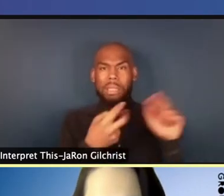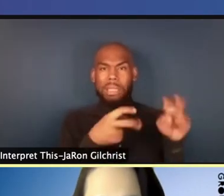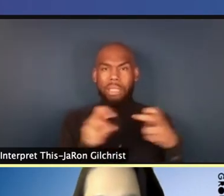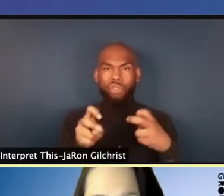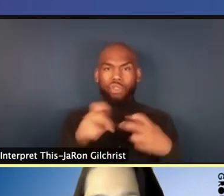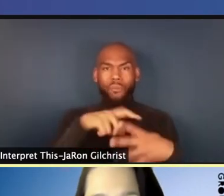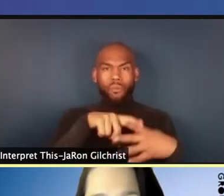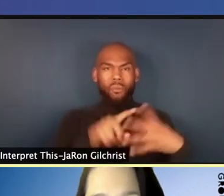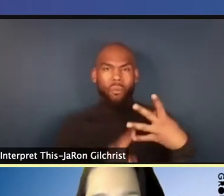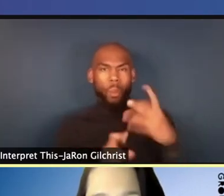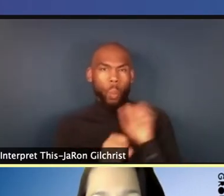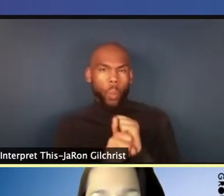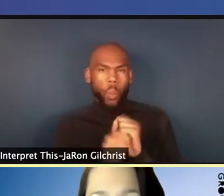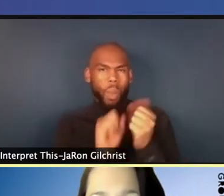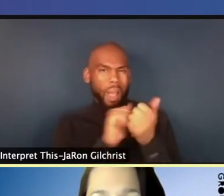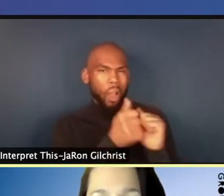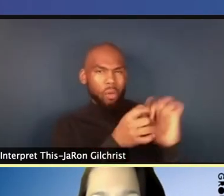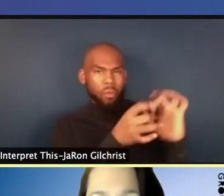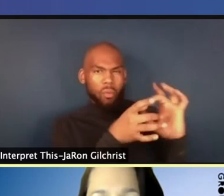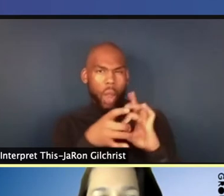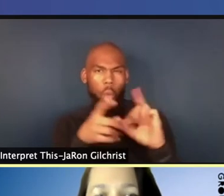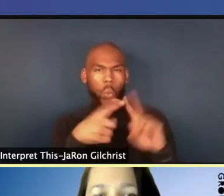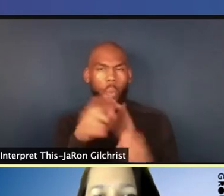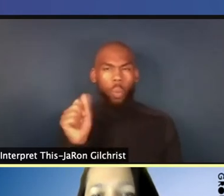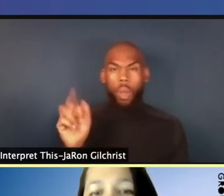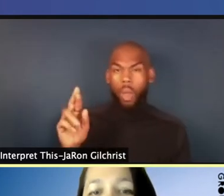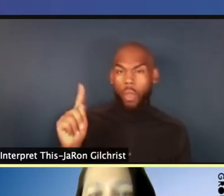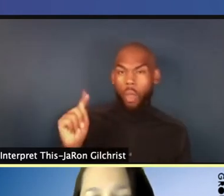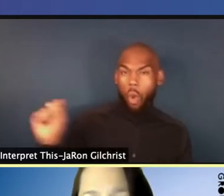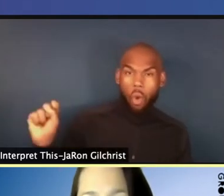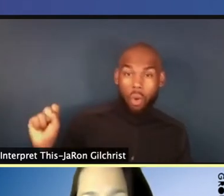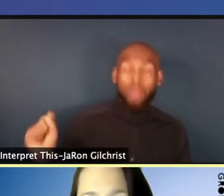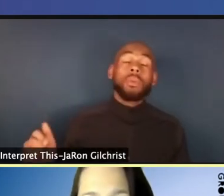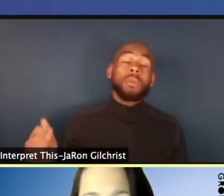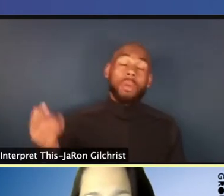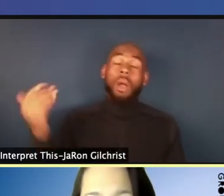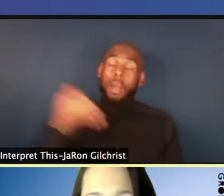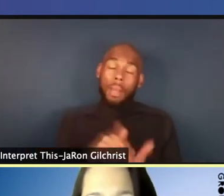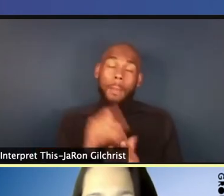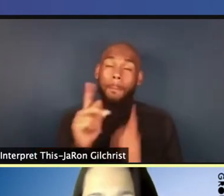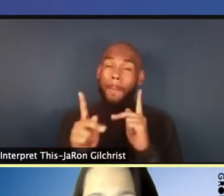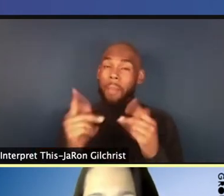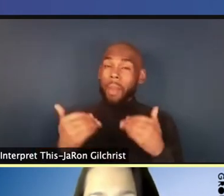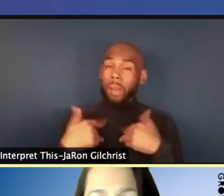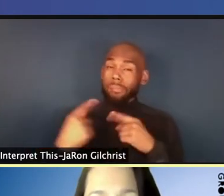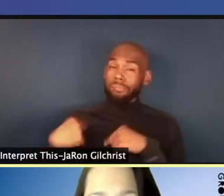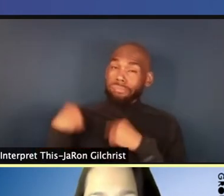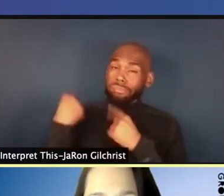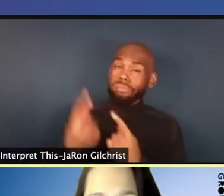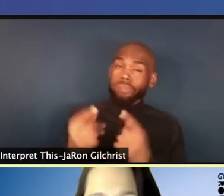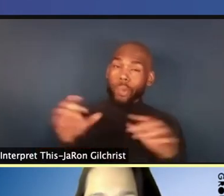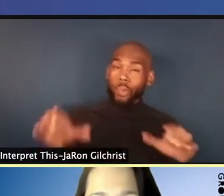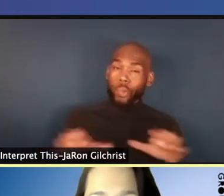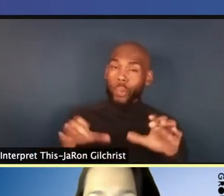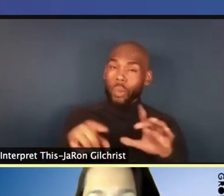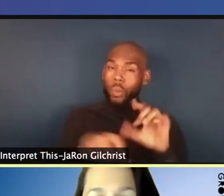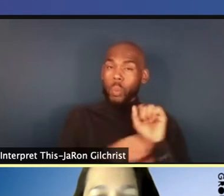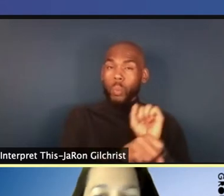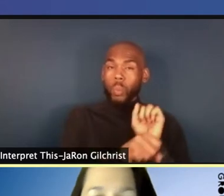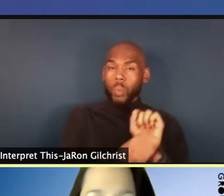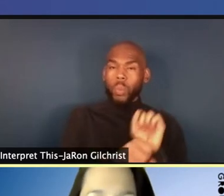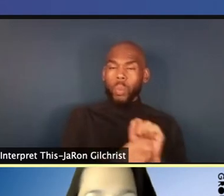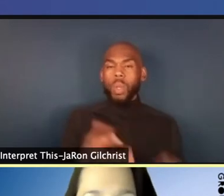arts. So just to say, there are people that have been doing this work, and we are not, I don't want